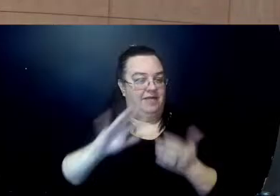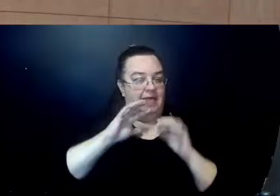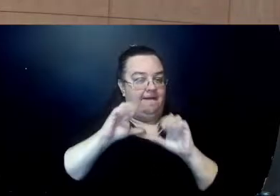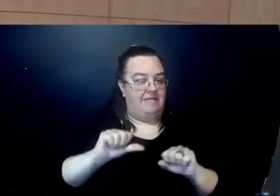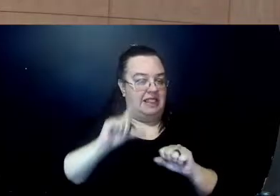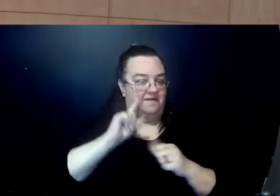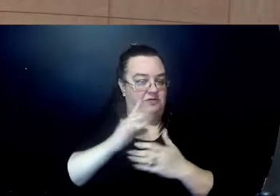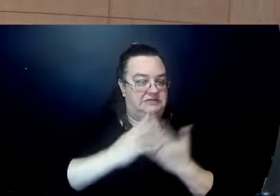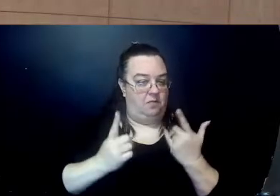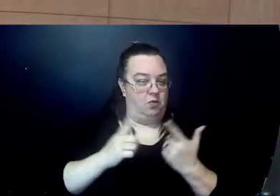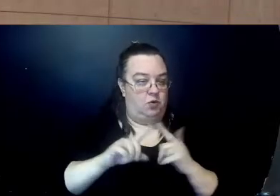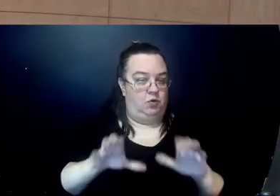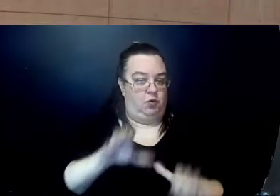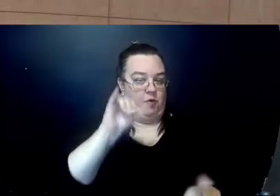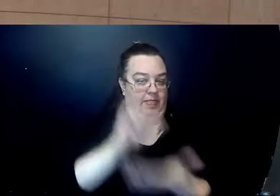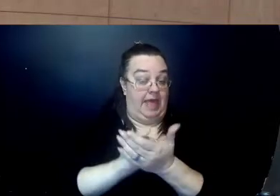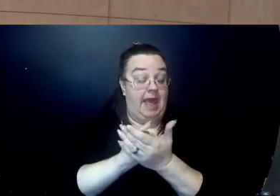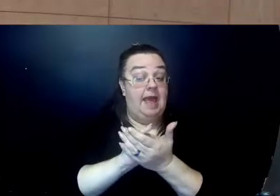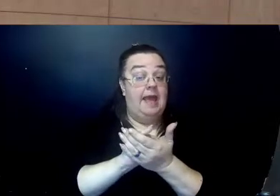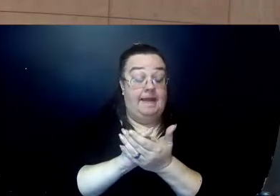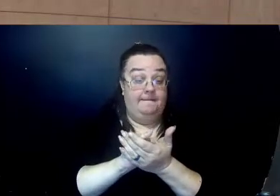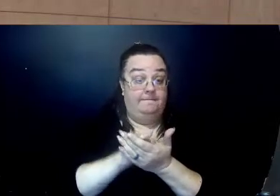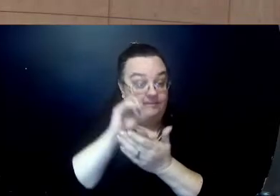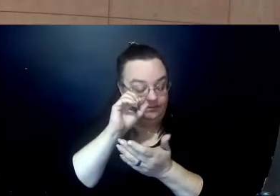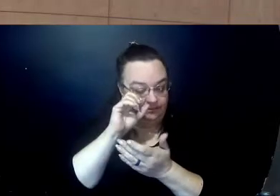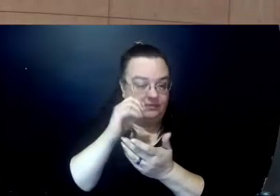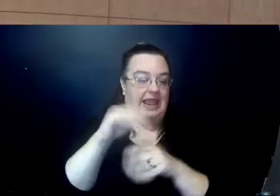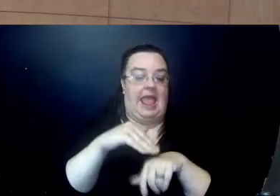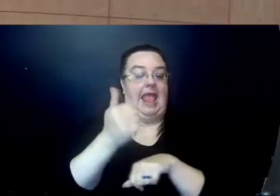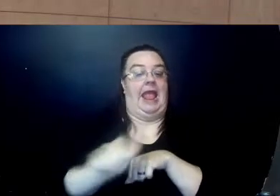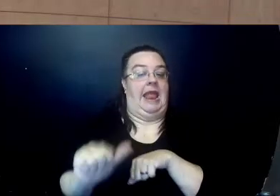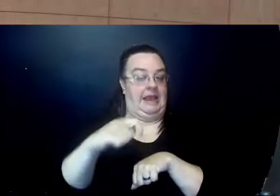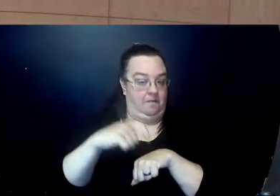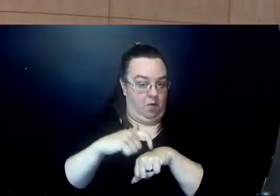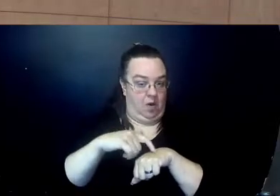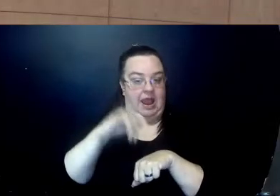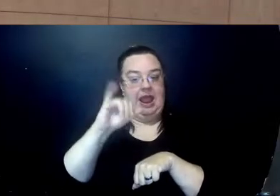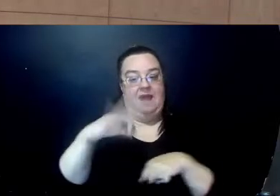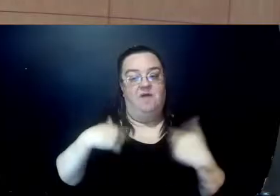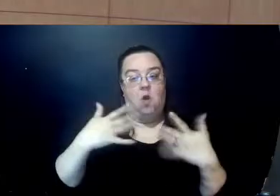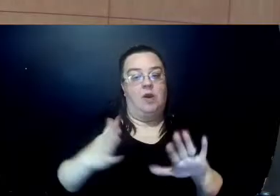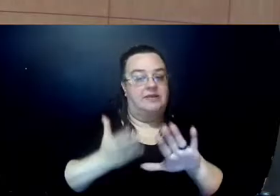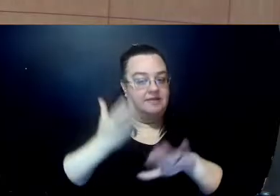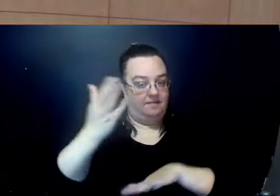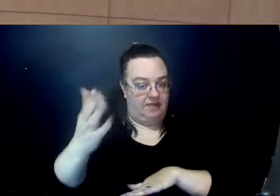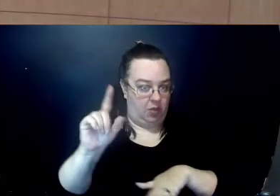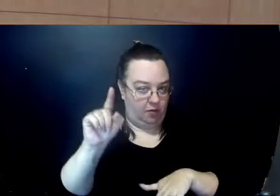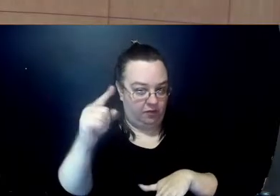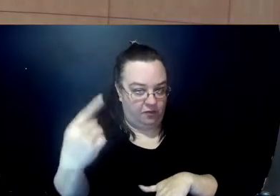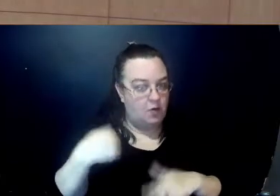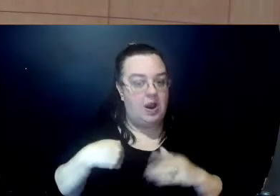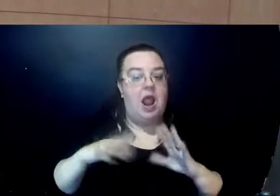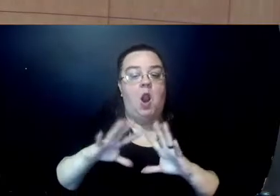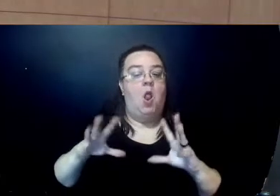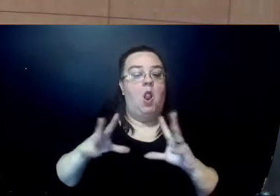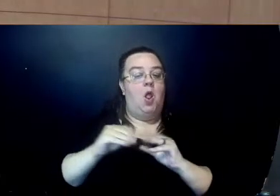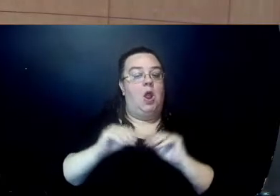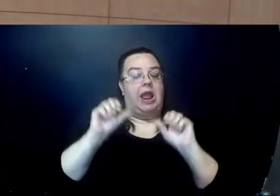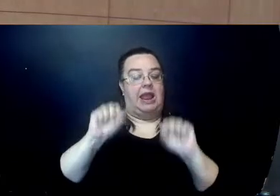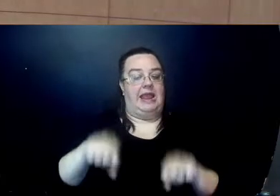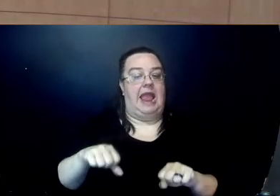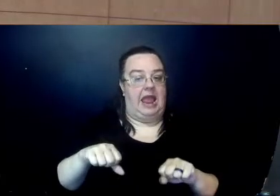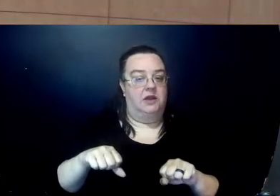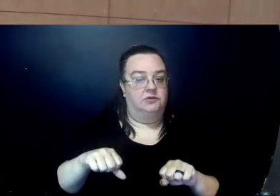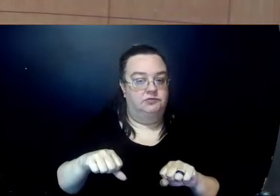do that before, well, at any point. If I've already submitted the first, I can no longer retract